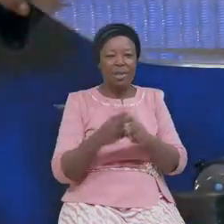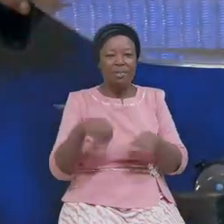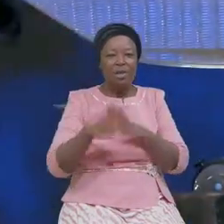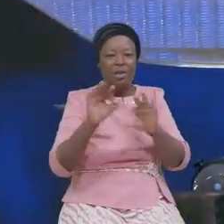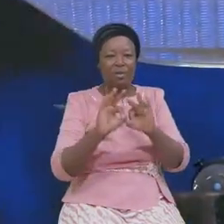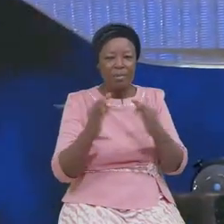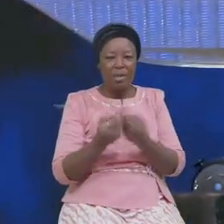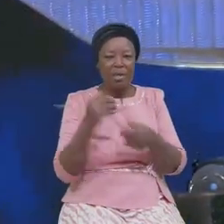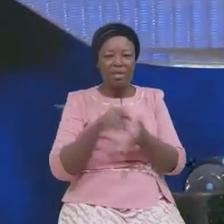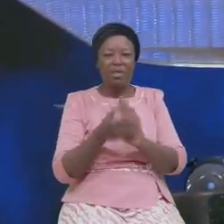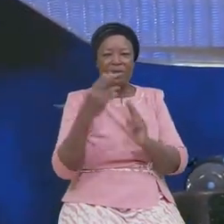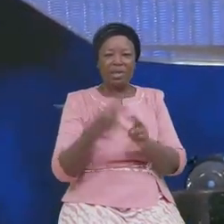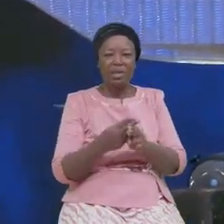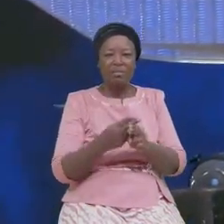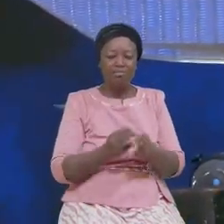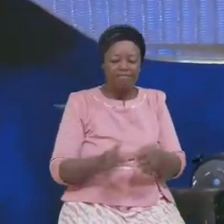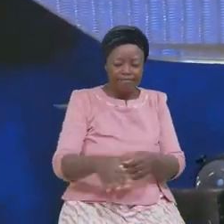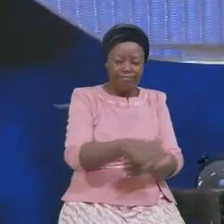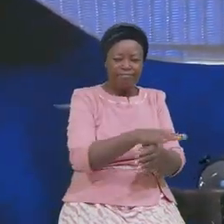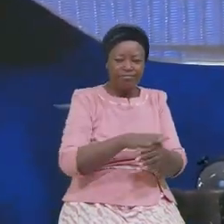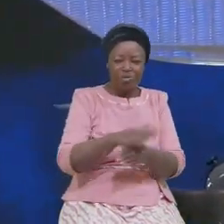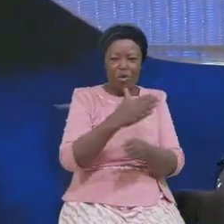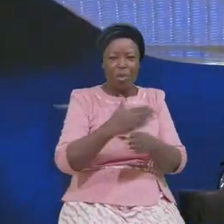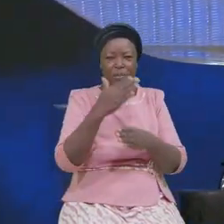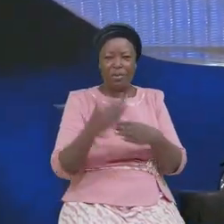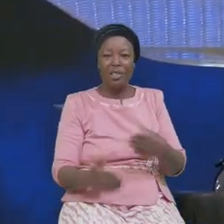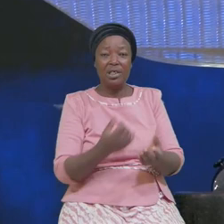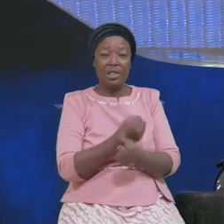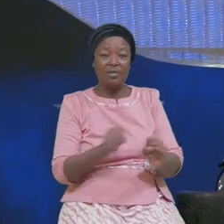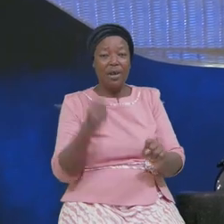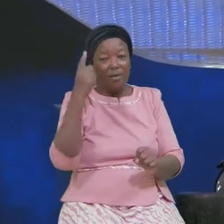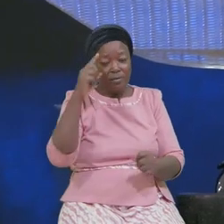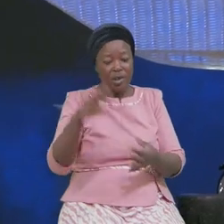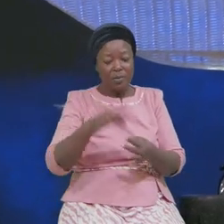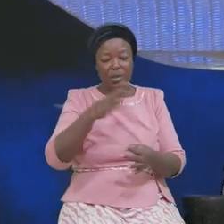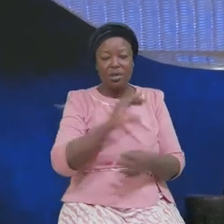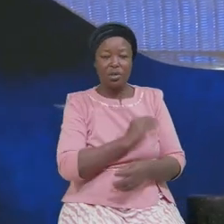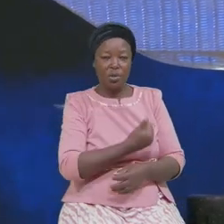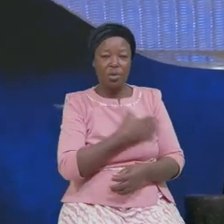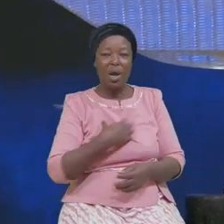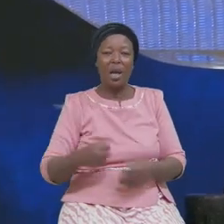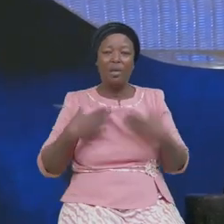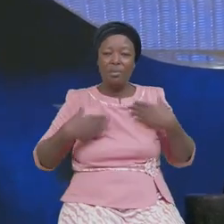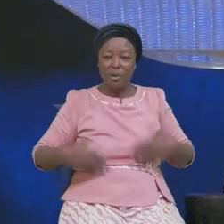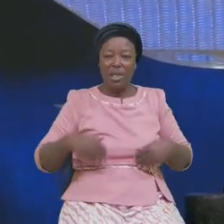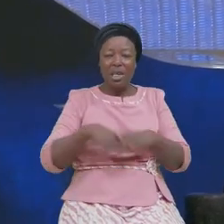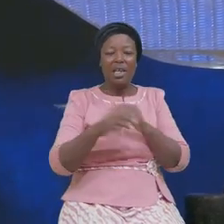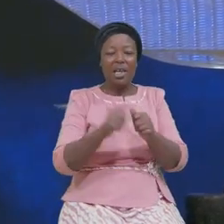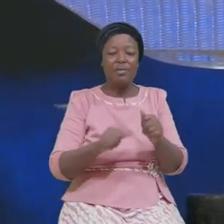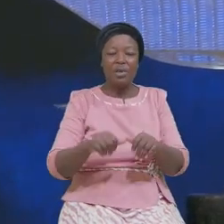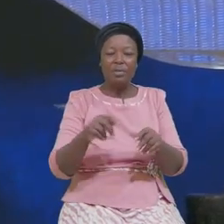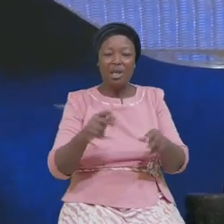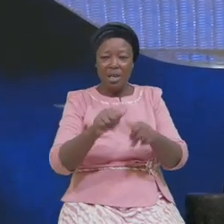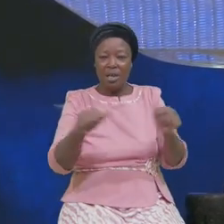family. Comprehensive, complete salvation for spirit, soul, and body in every area of